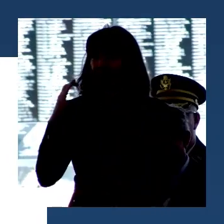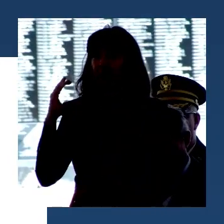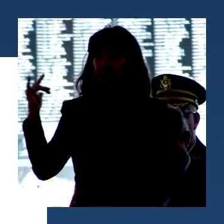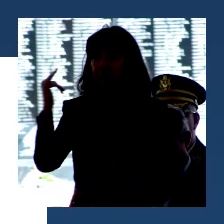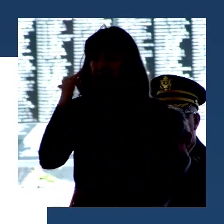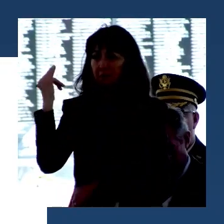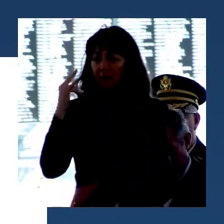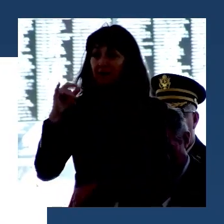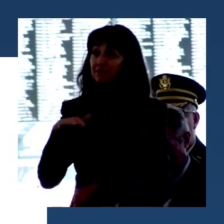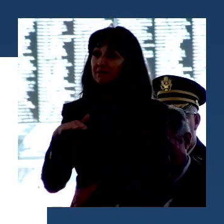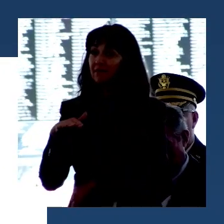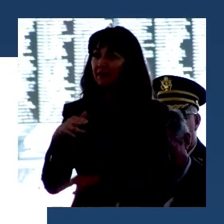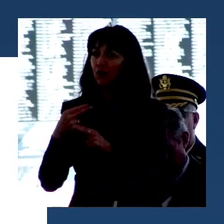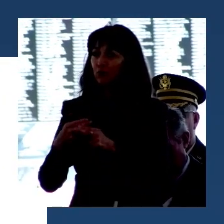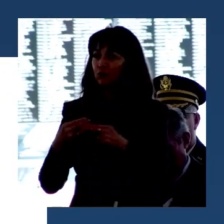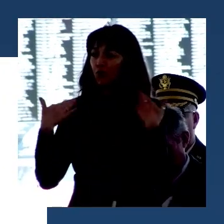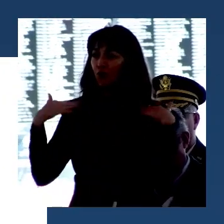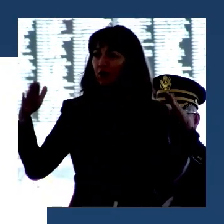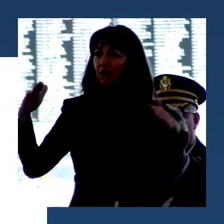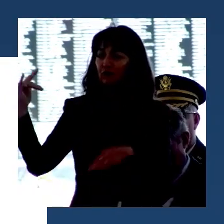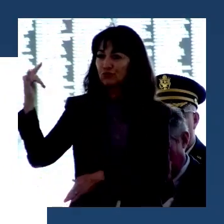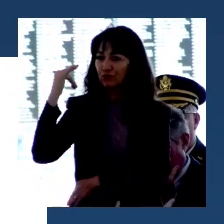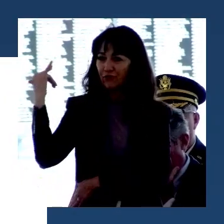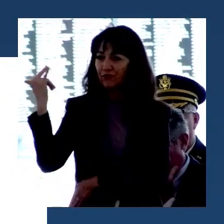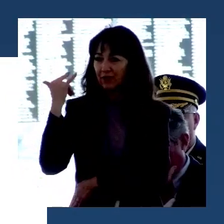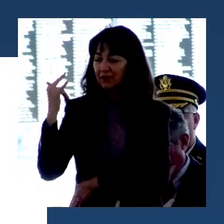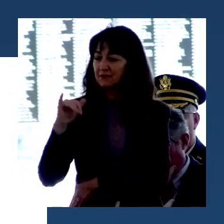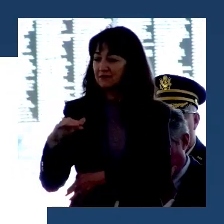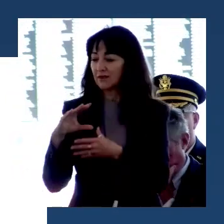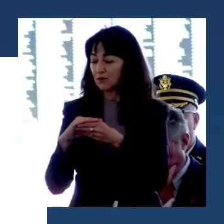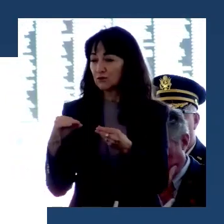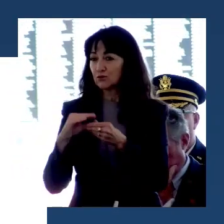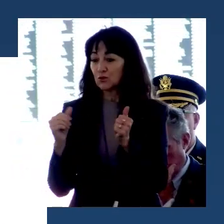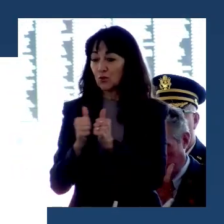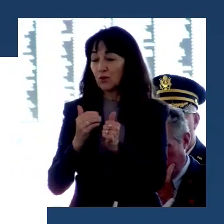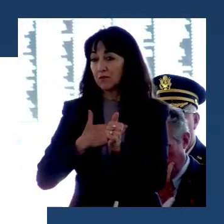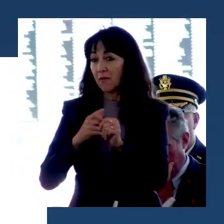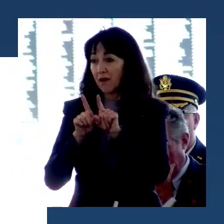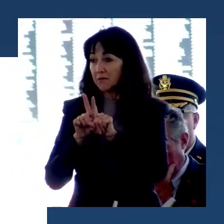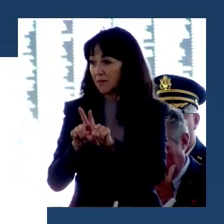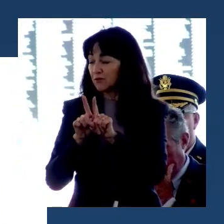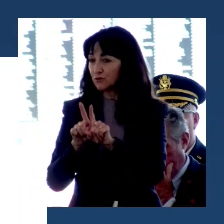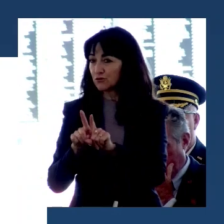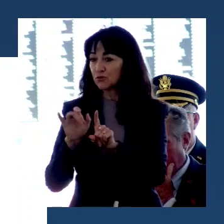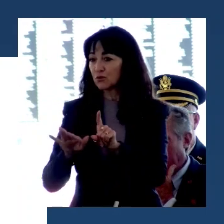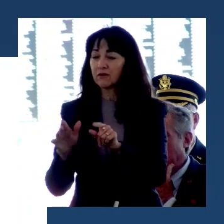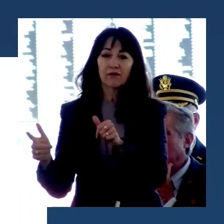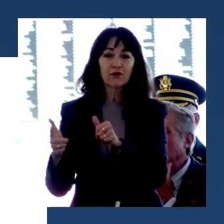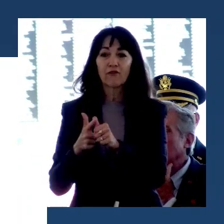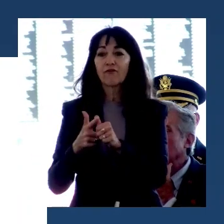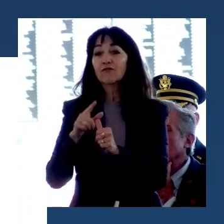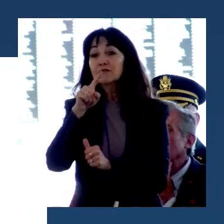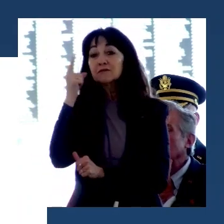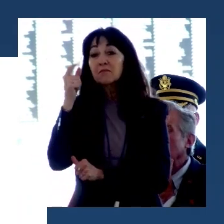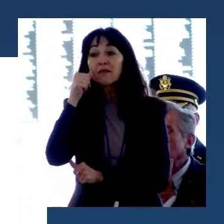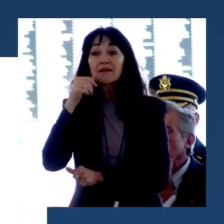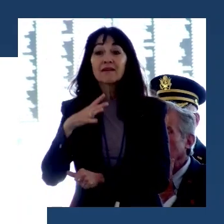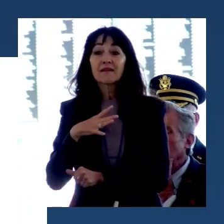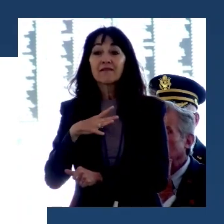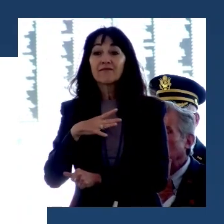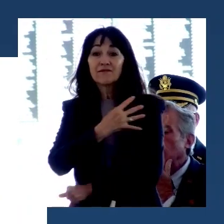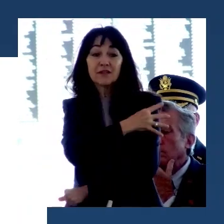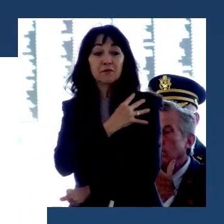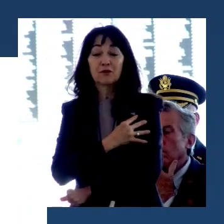angel flights. And those stories with my mentor, the first black female general in